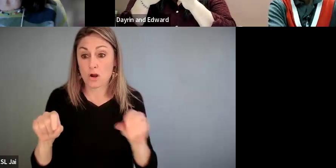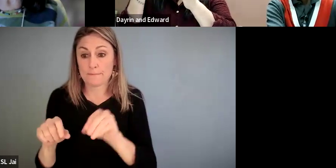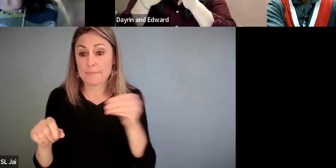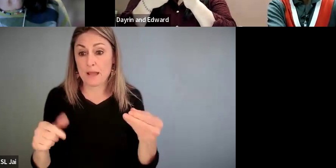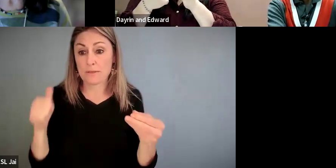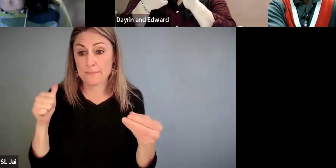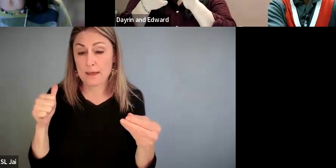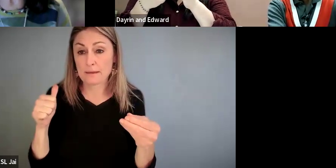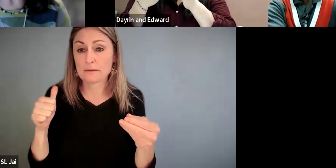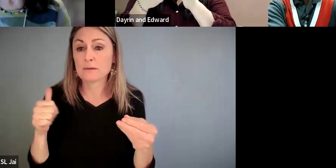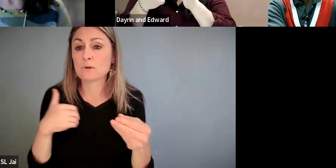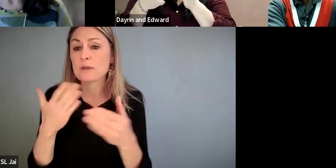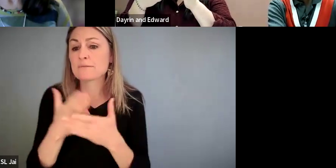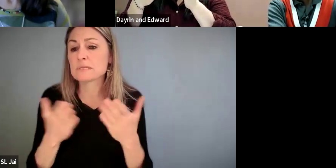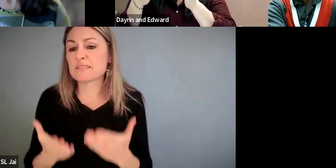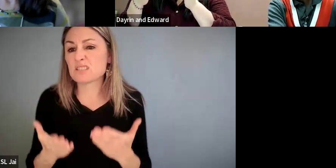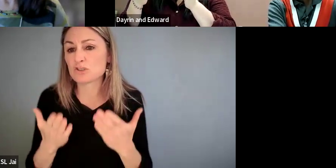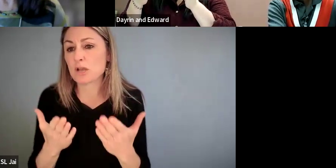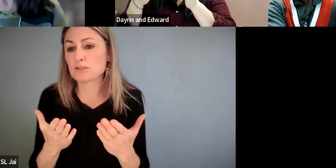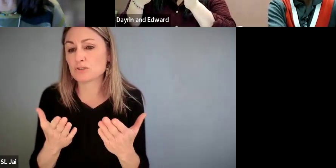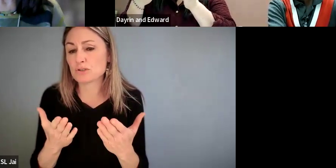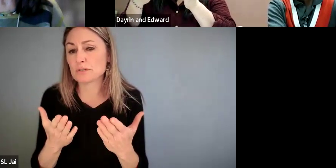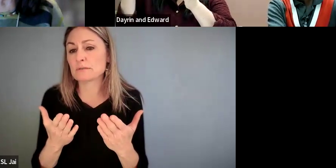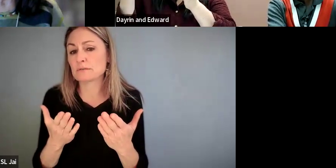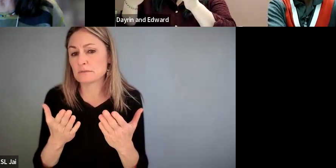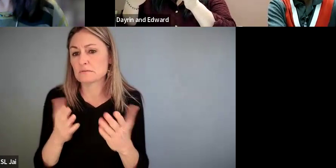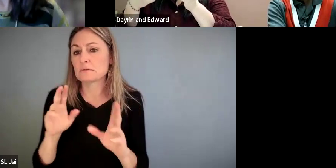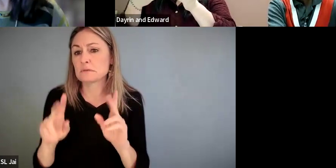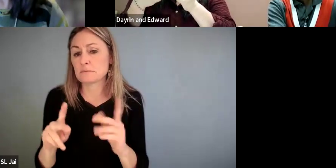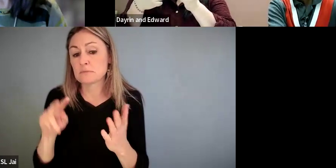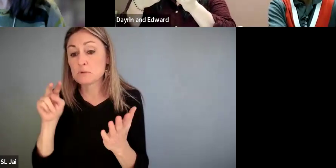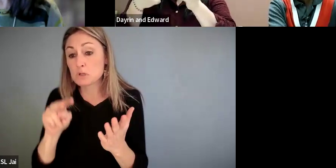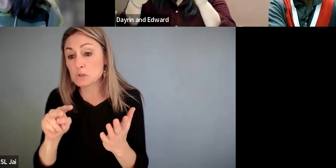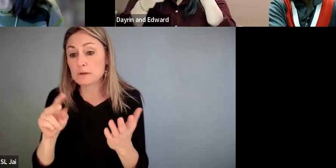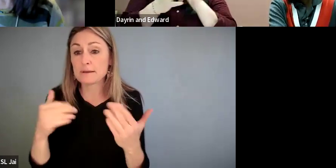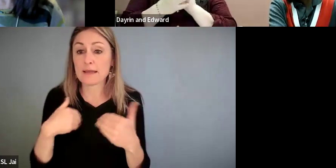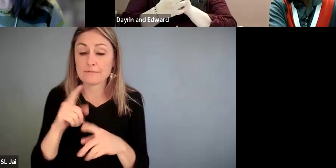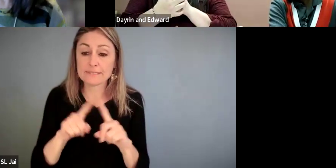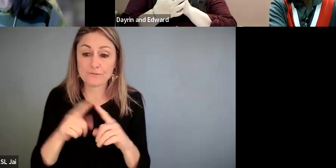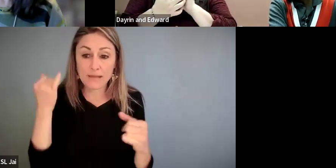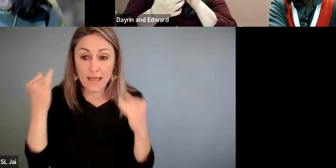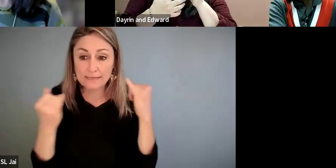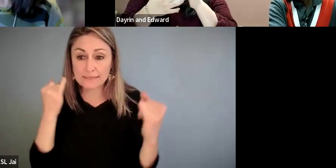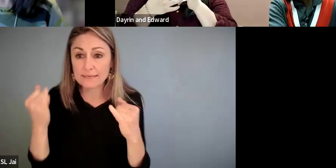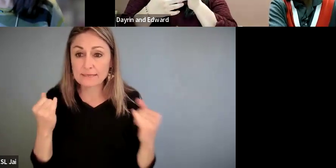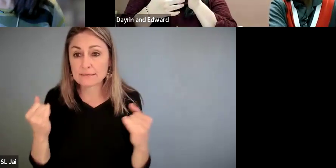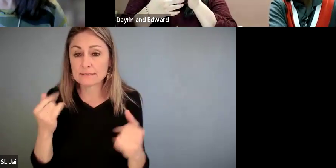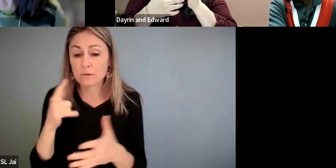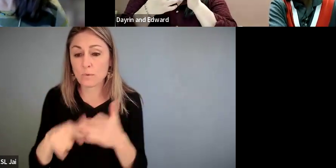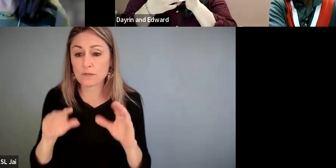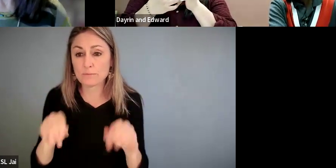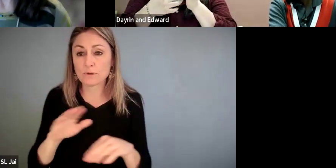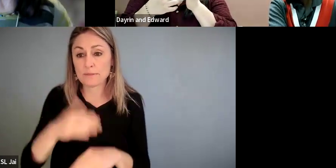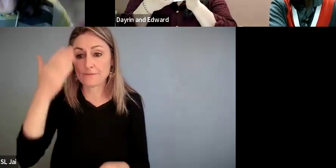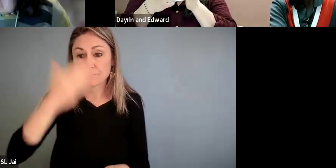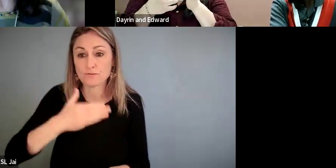like suggestions that people can see it and ideas, what do you can put in the front, like